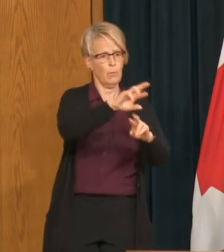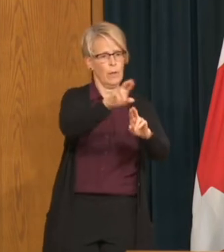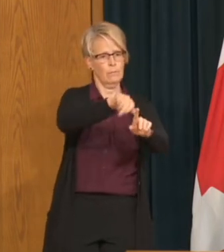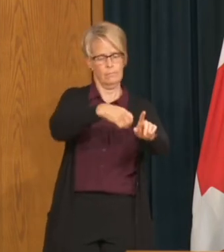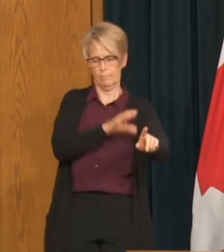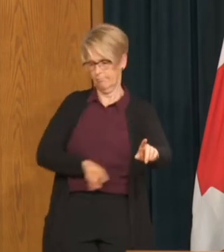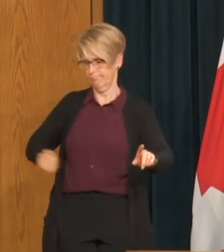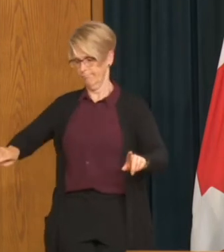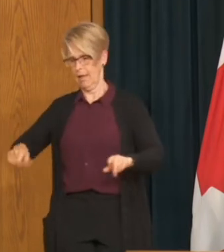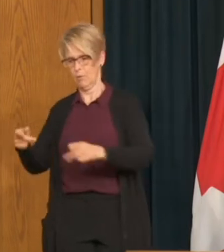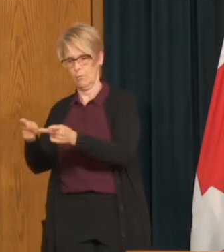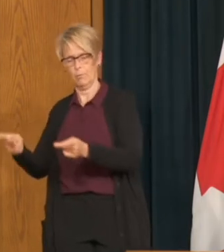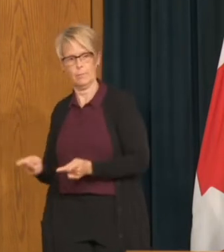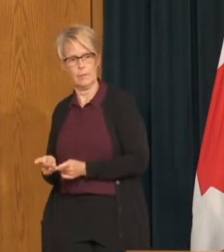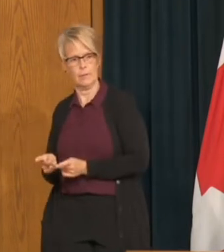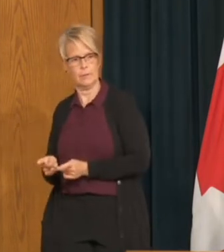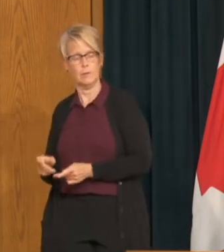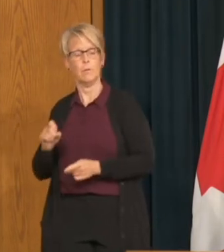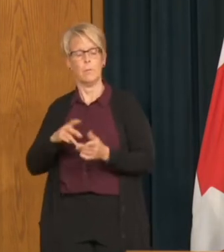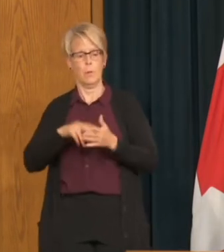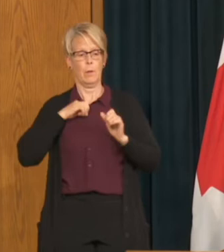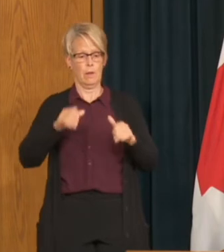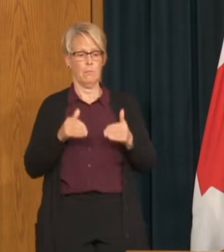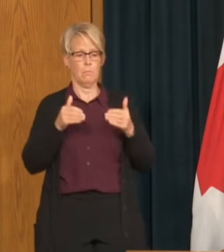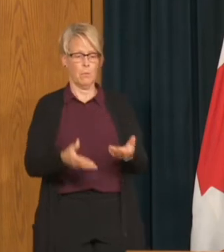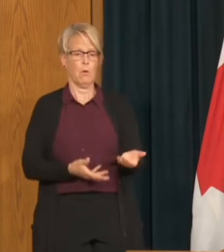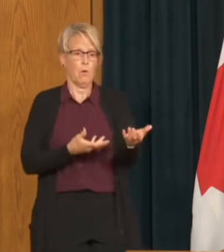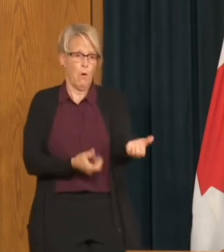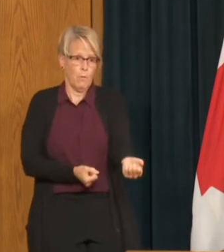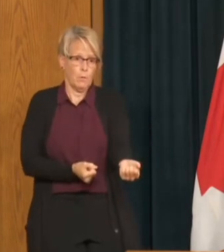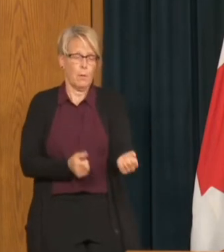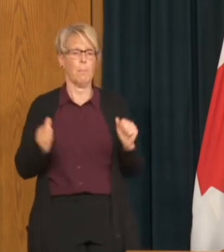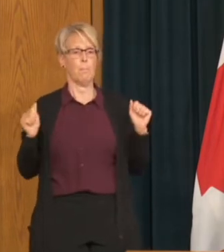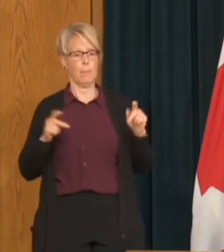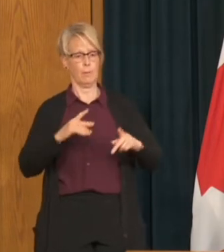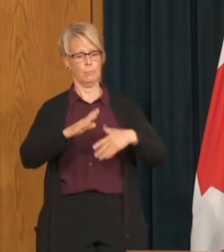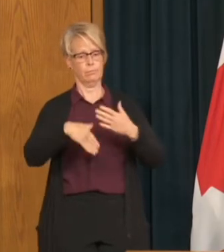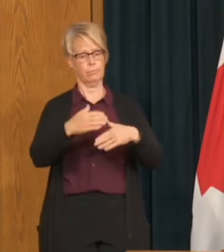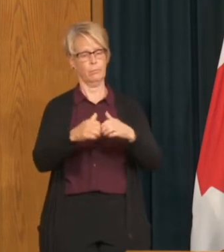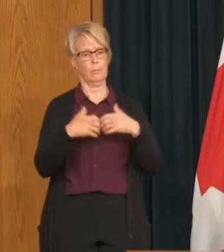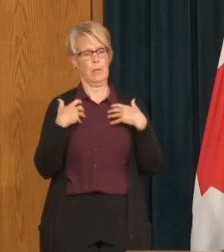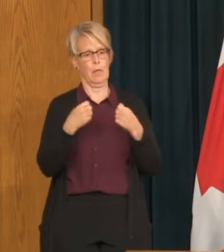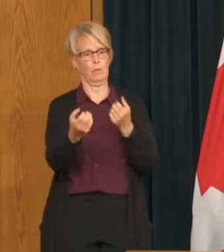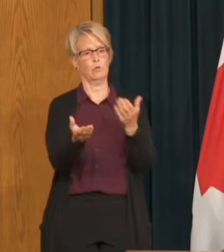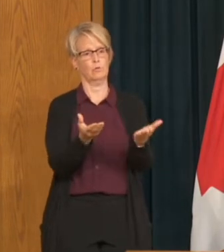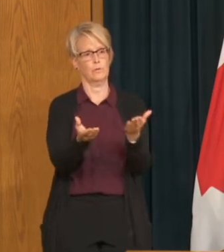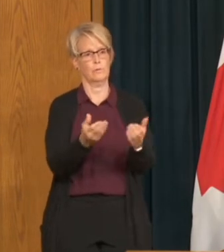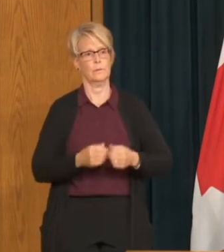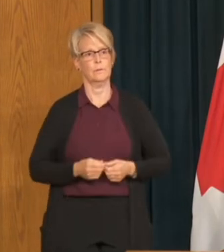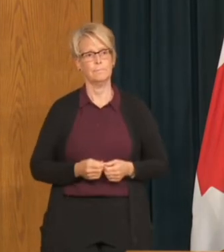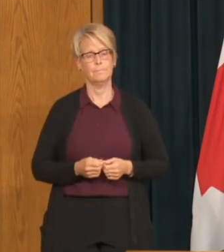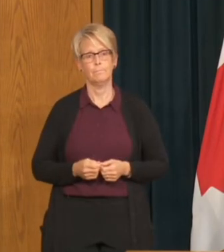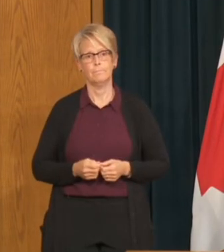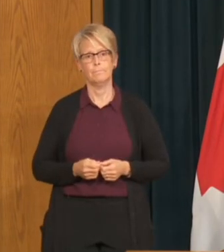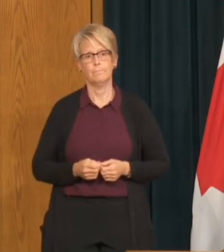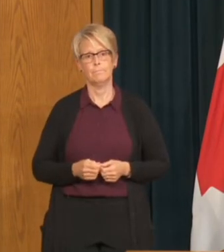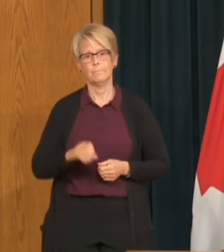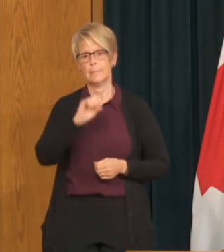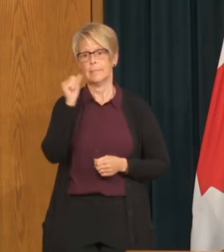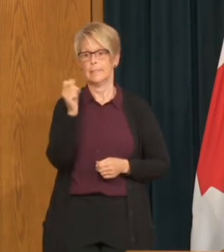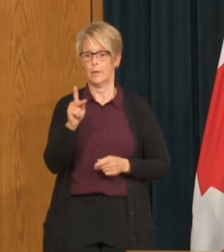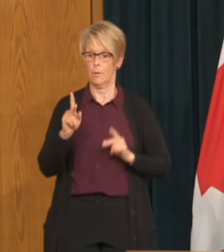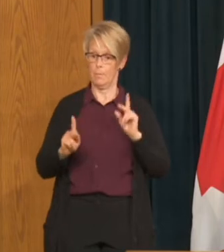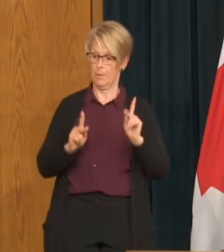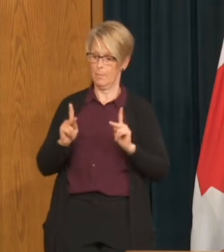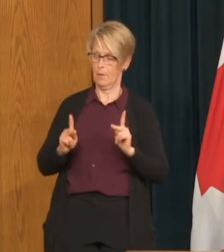important health services. So we can move forward with confidence on resumption of those health services. Saskatchewan